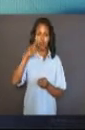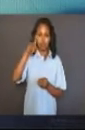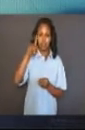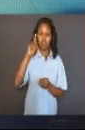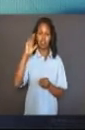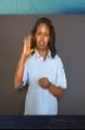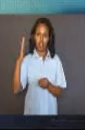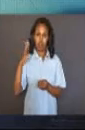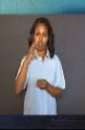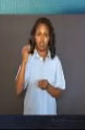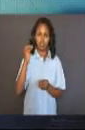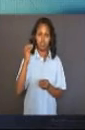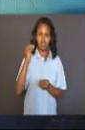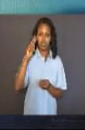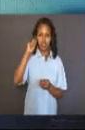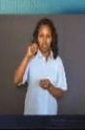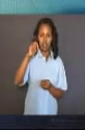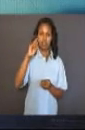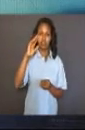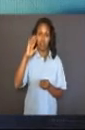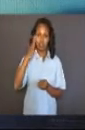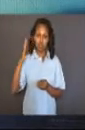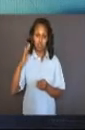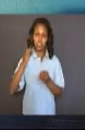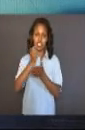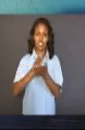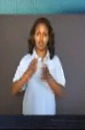p-type and n-type semiconductors,